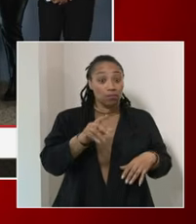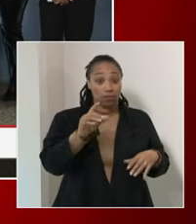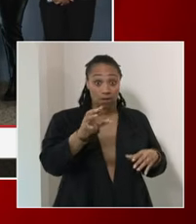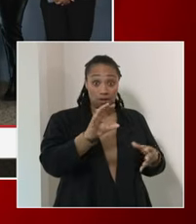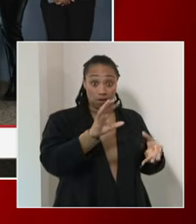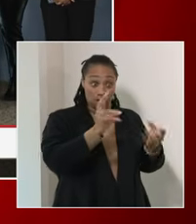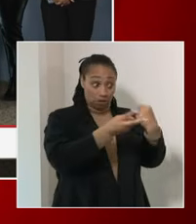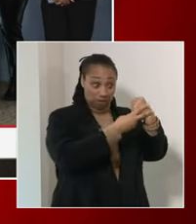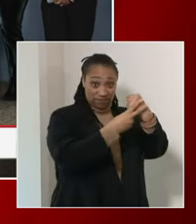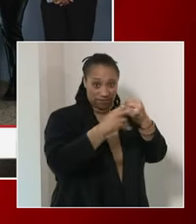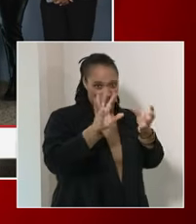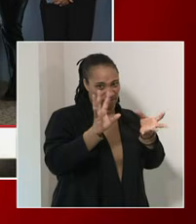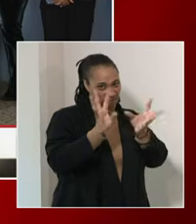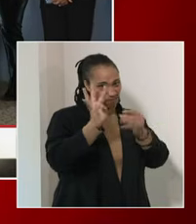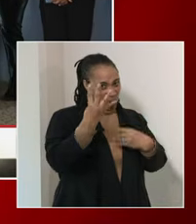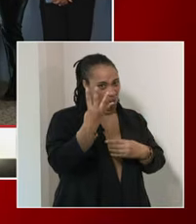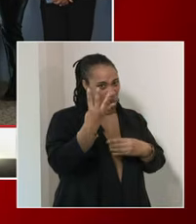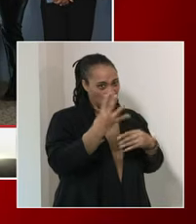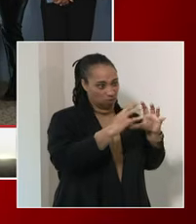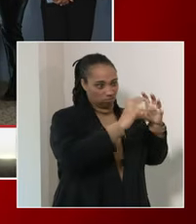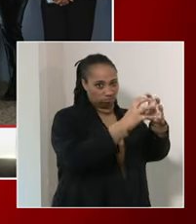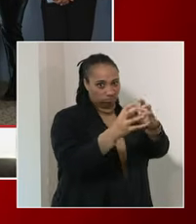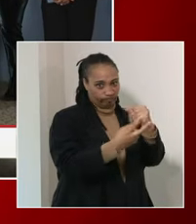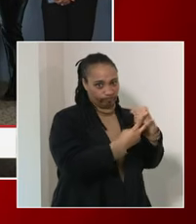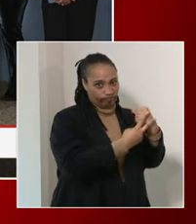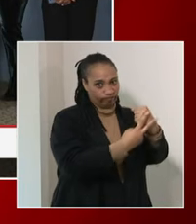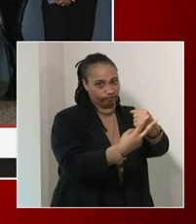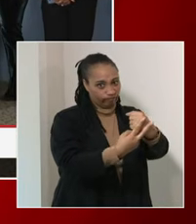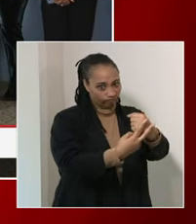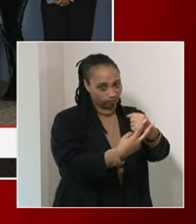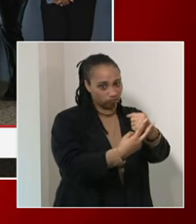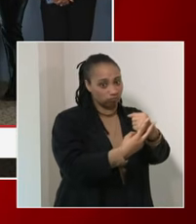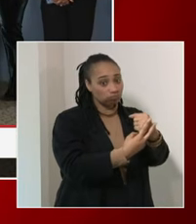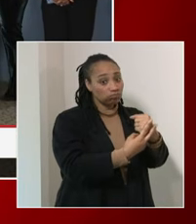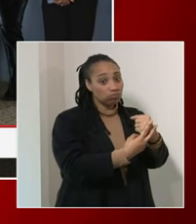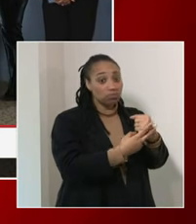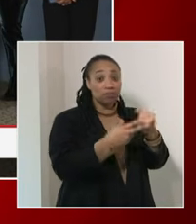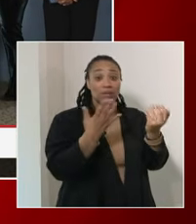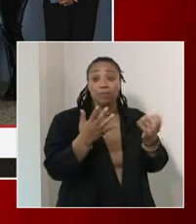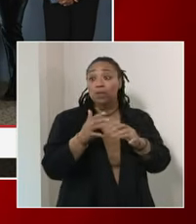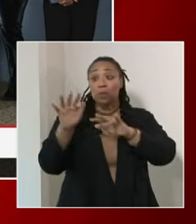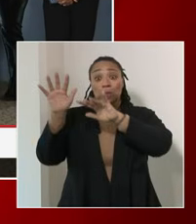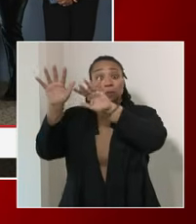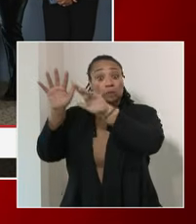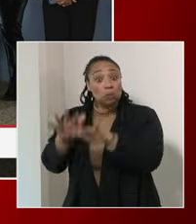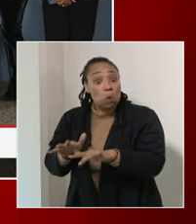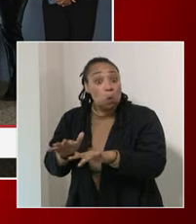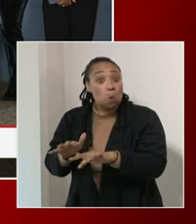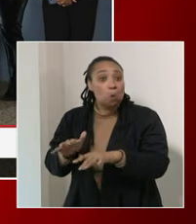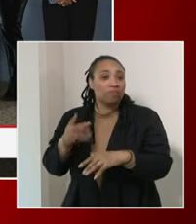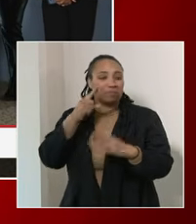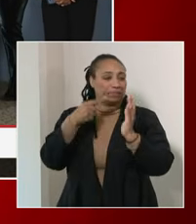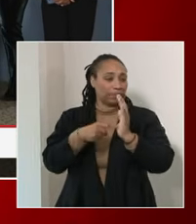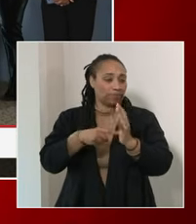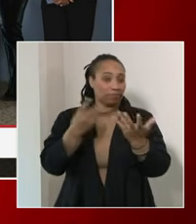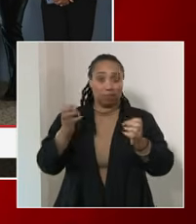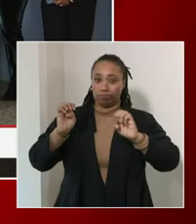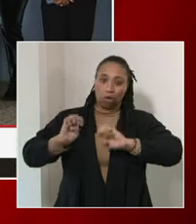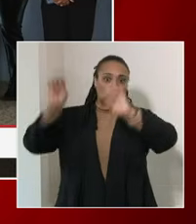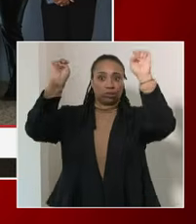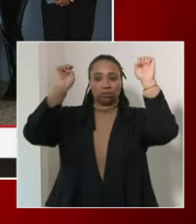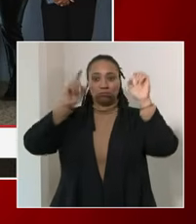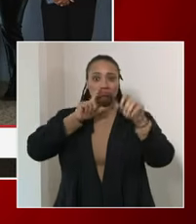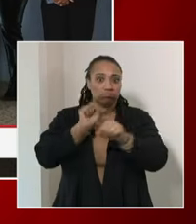unexpected, non-recurring events like large snowstorms. That is, it's filled by year-end